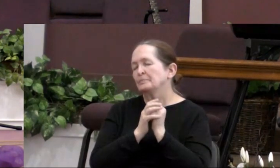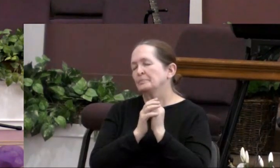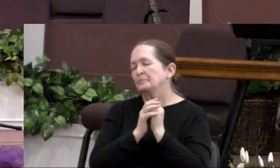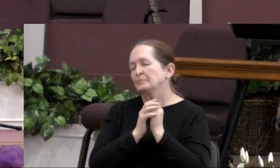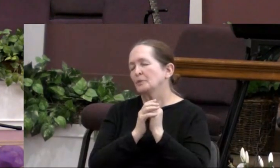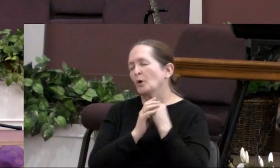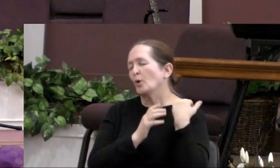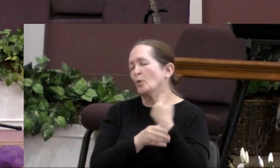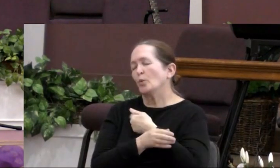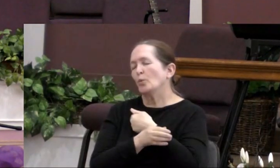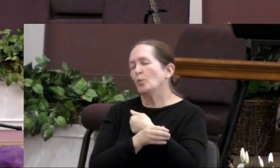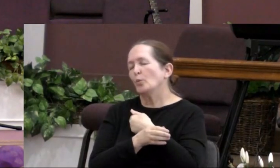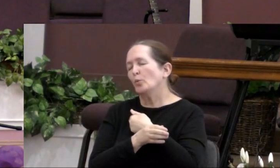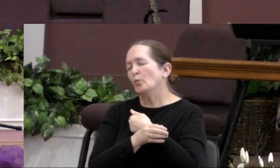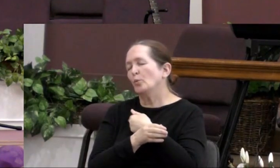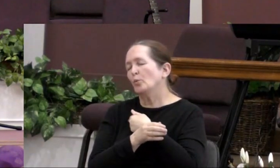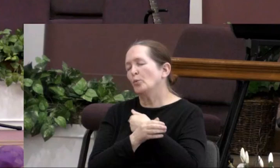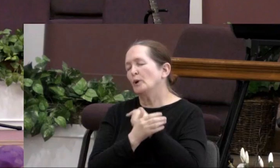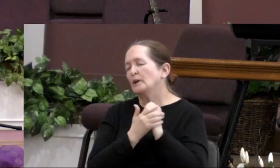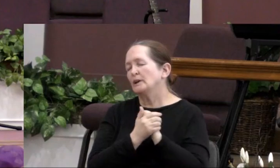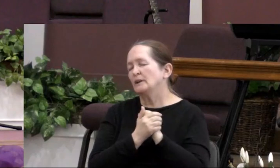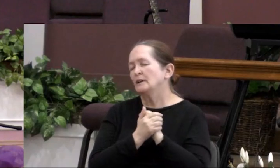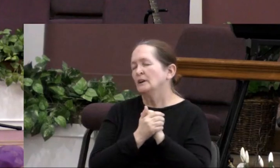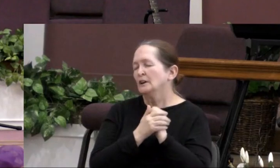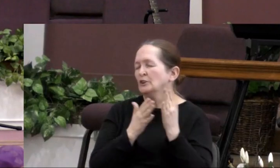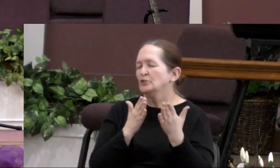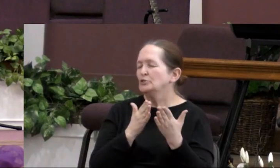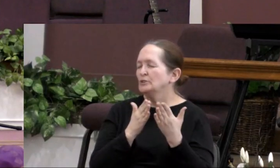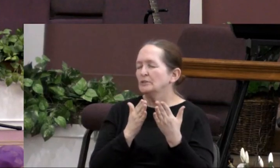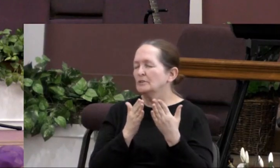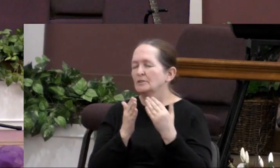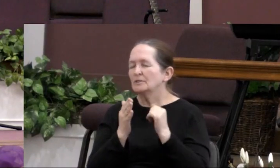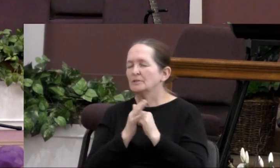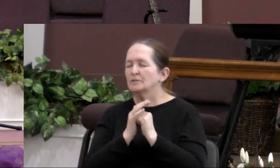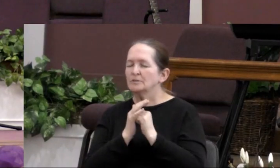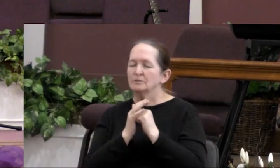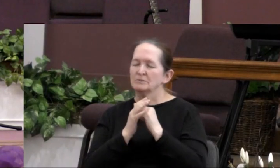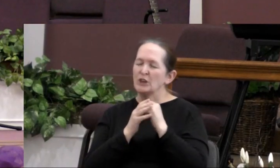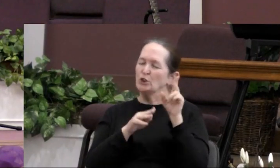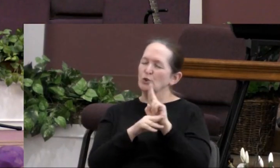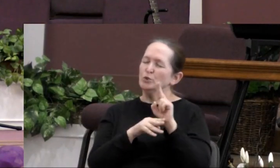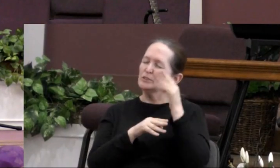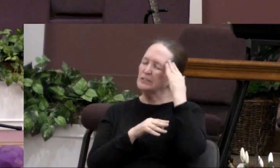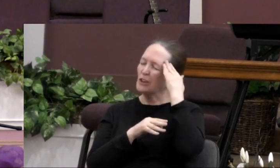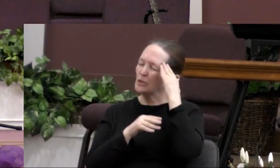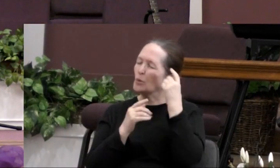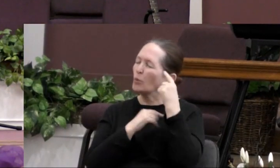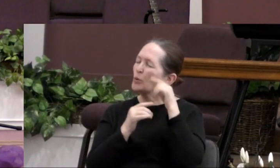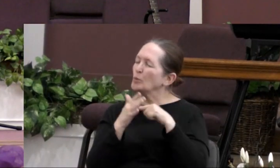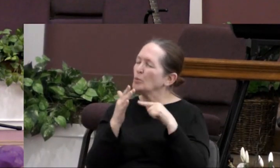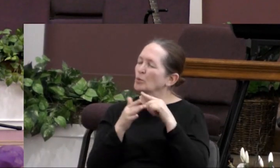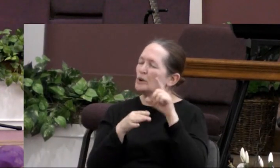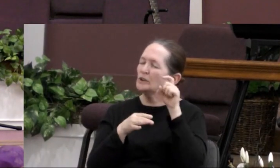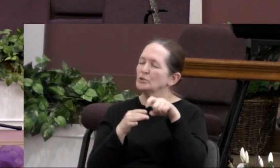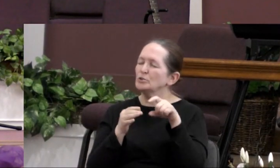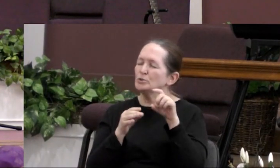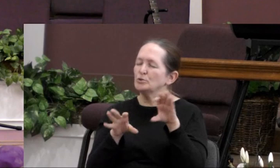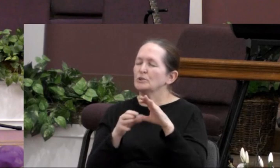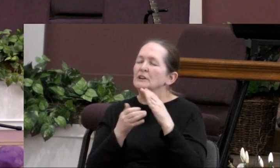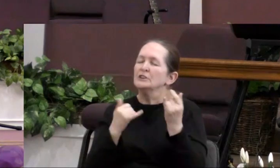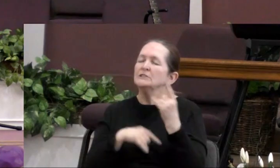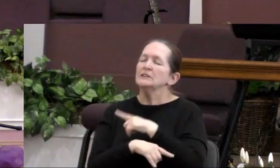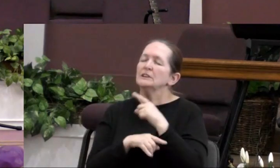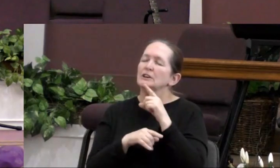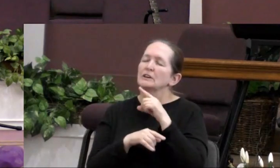Or are we just holding on to some knowledge and wondering what we should do with it? Lord, today can be a day of